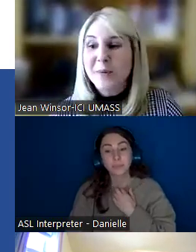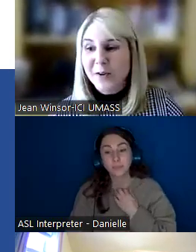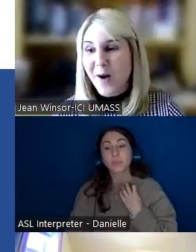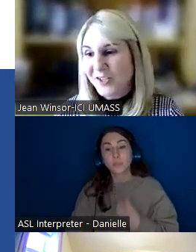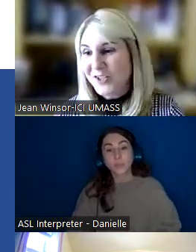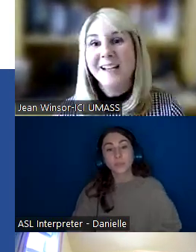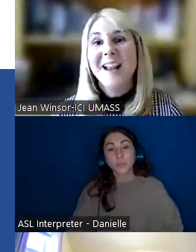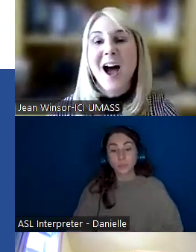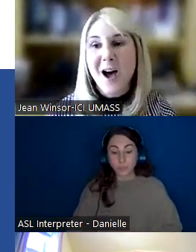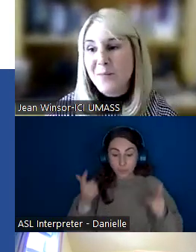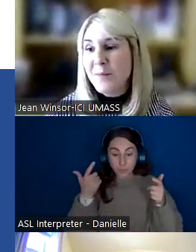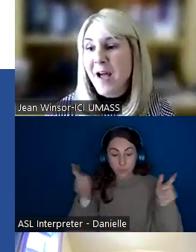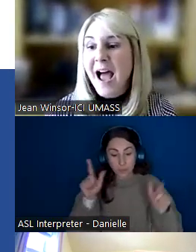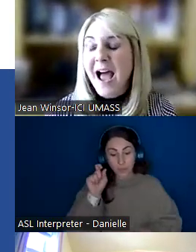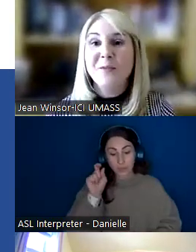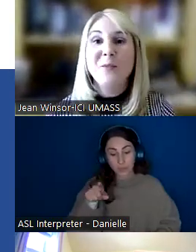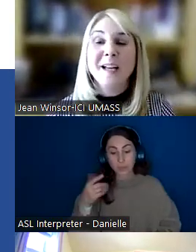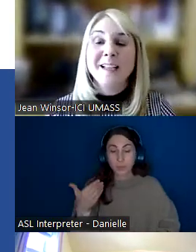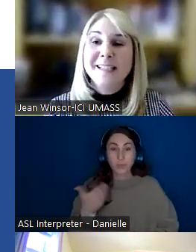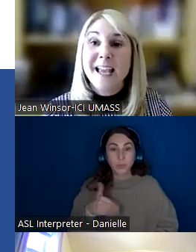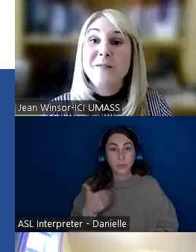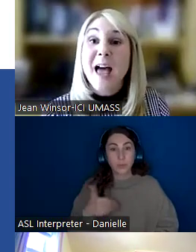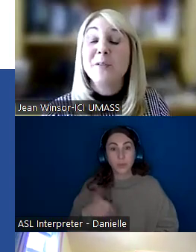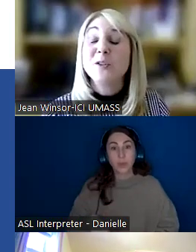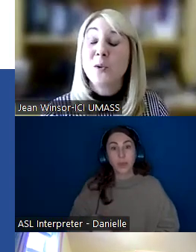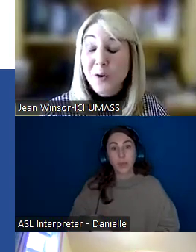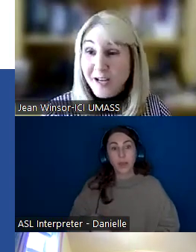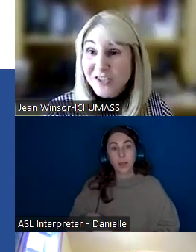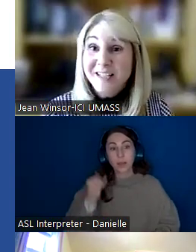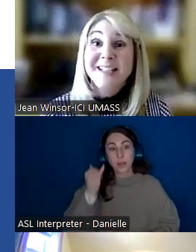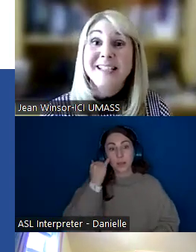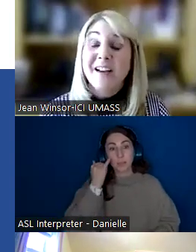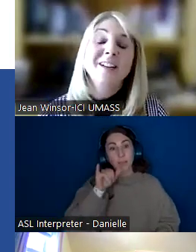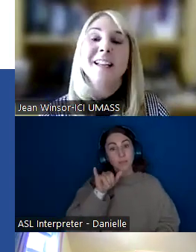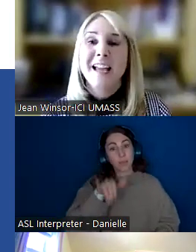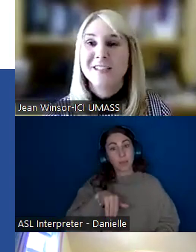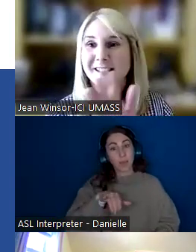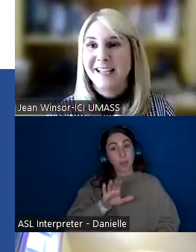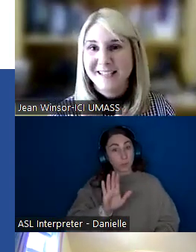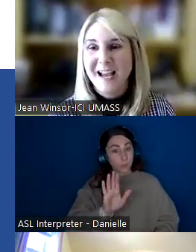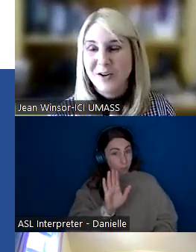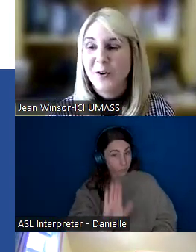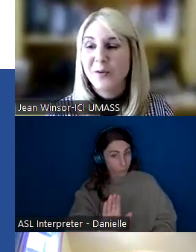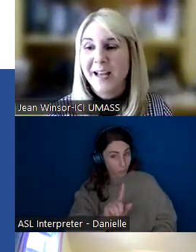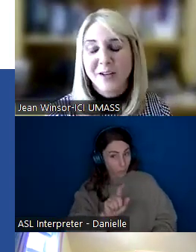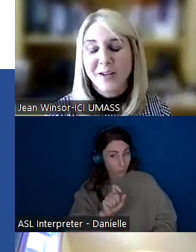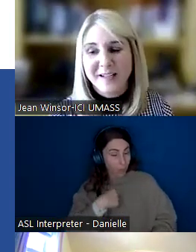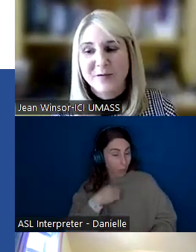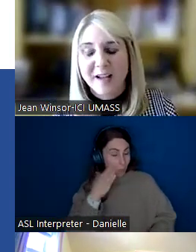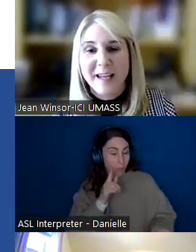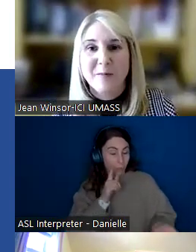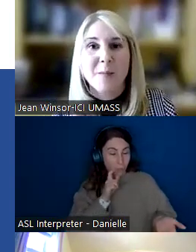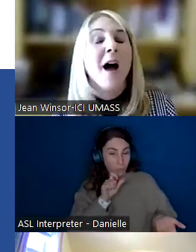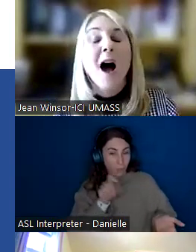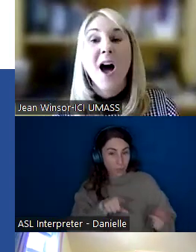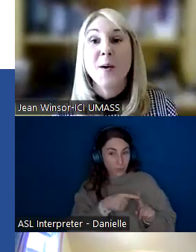really big question. I would say if that was your question, definitely, because I don't know who that question